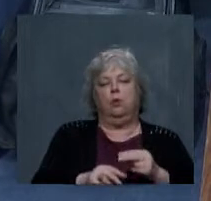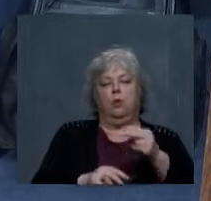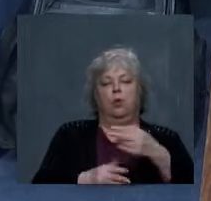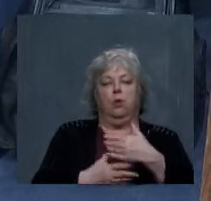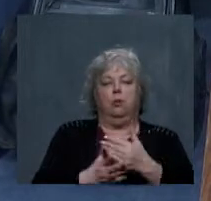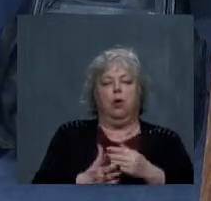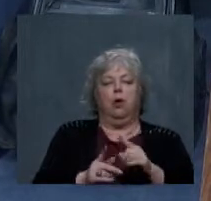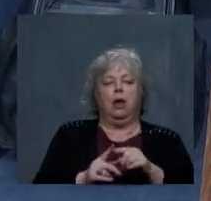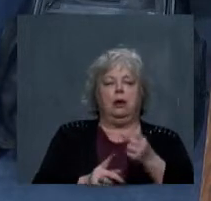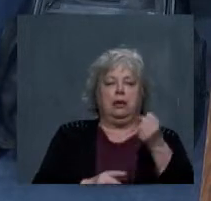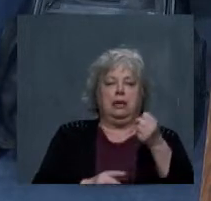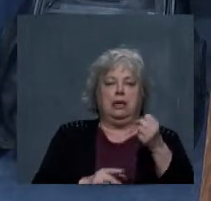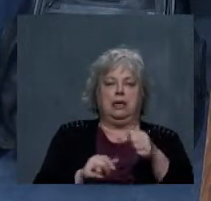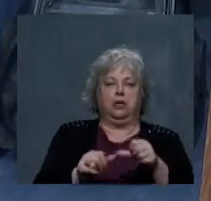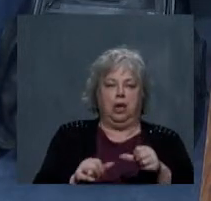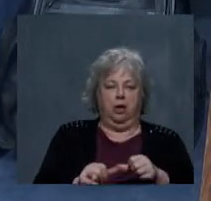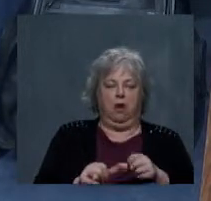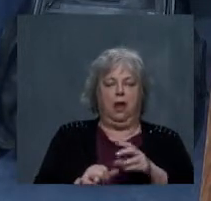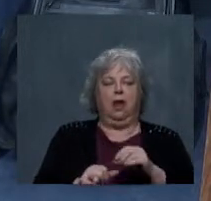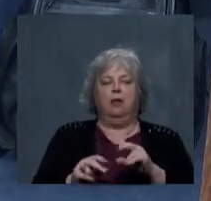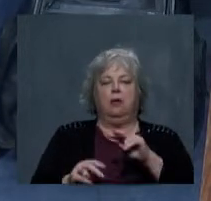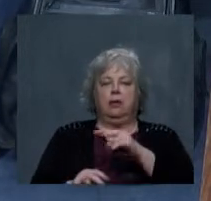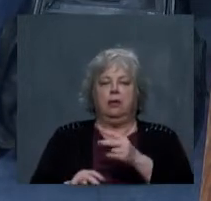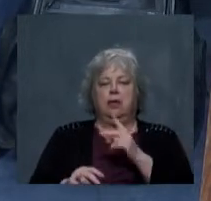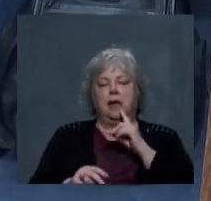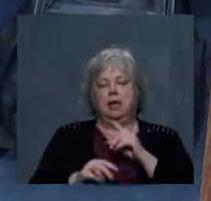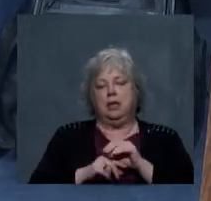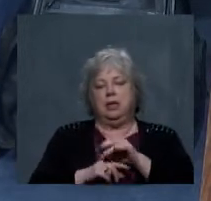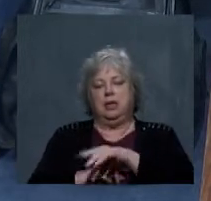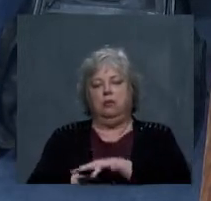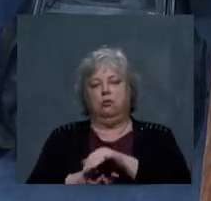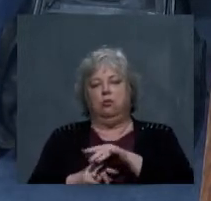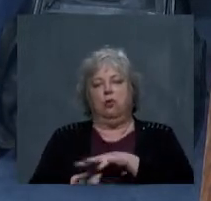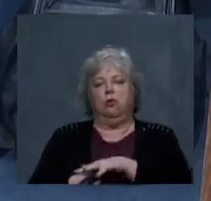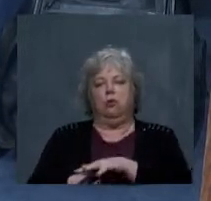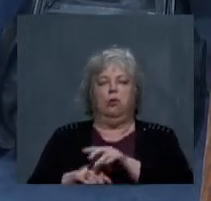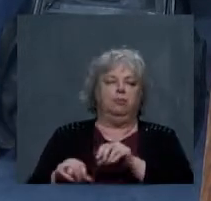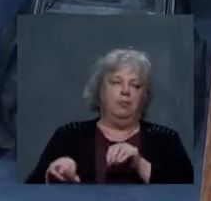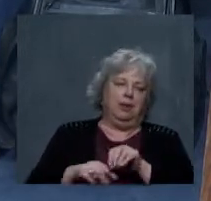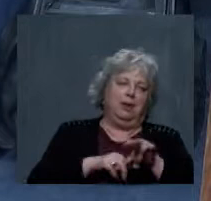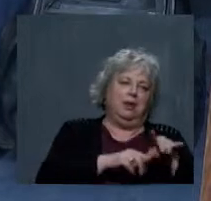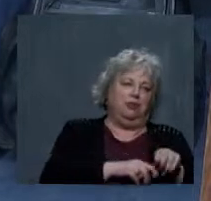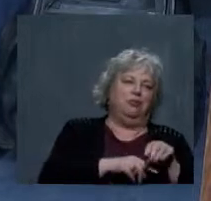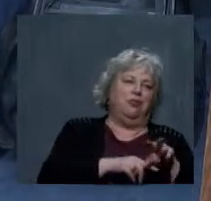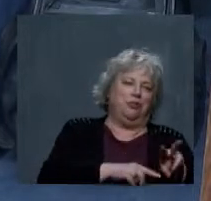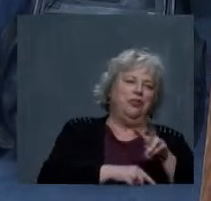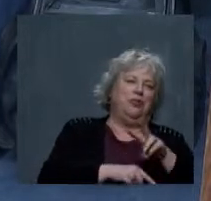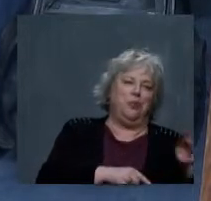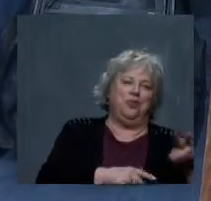as a detention area, and there's a second discharge point over to the far western side of the site.